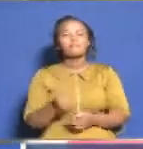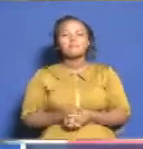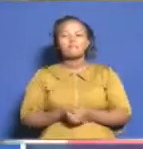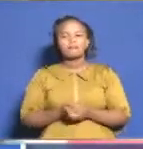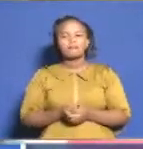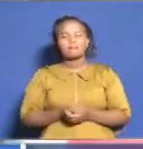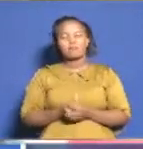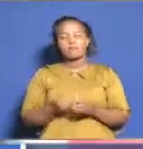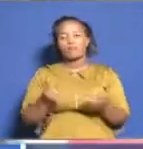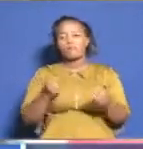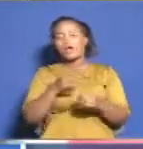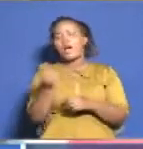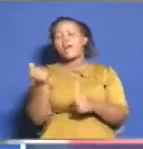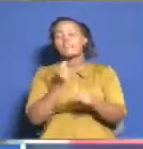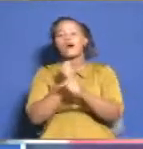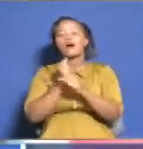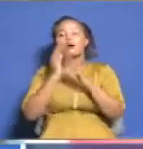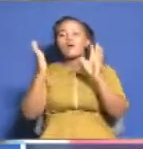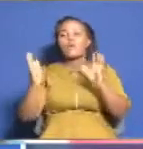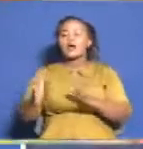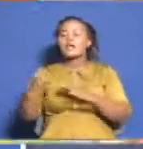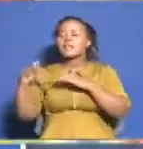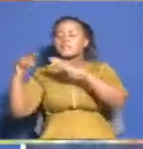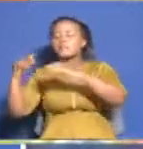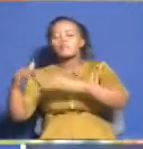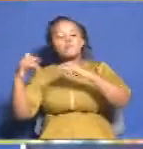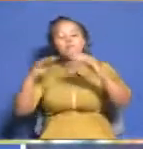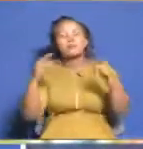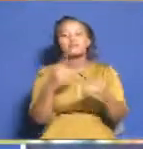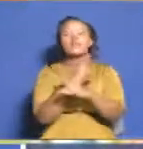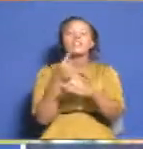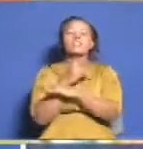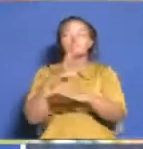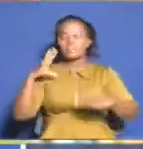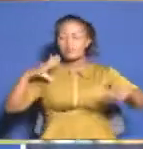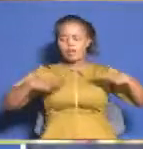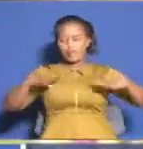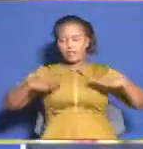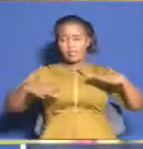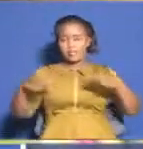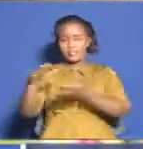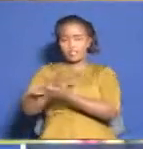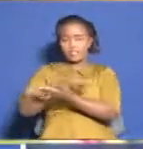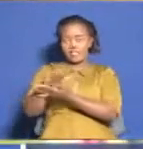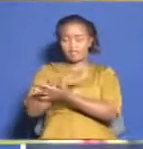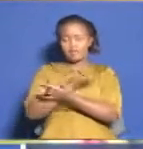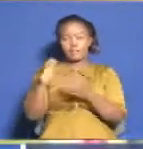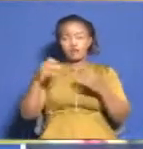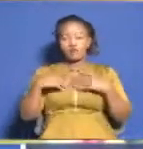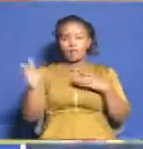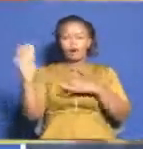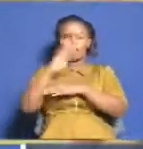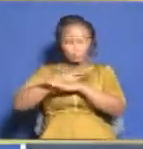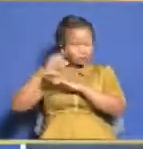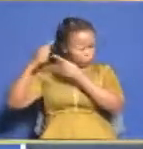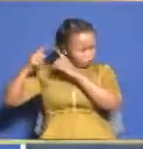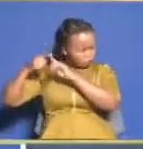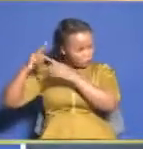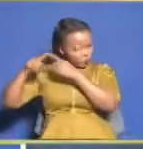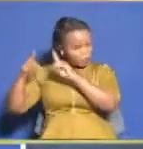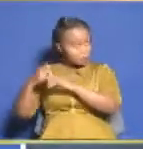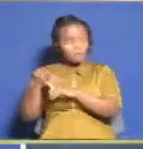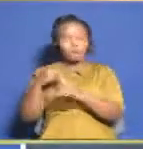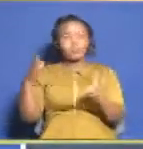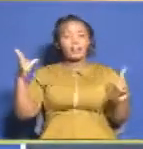Baadhi ya wakazi hata hivyo walifika kwenye bustani mbalimbali kuadhimisha siku hii inayotoa fursa ya kutafakari kuhusu mafanikio ya taifa